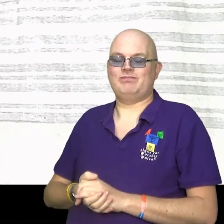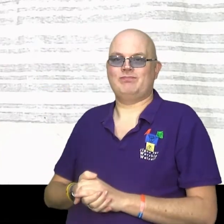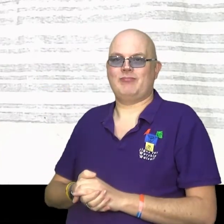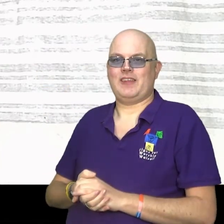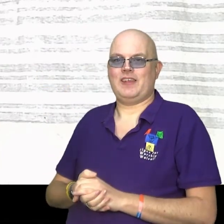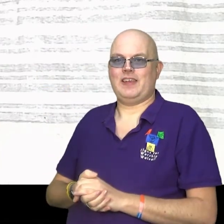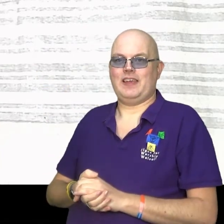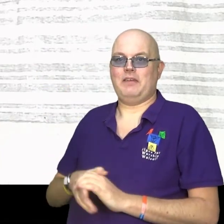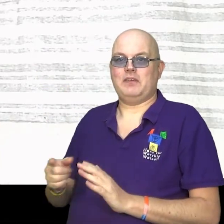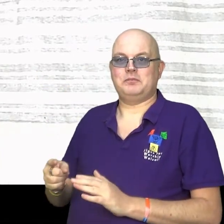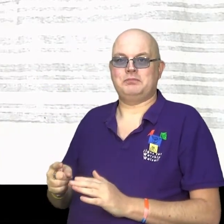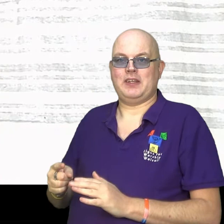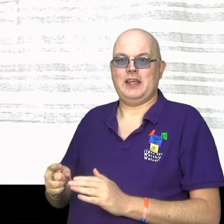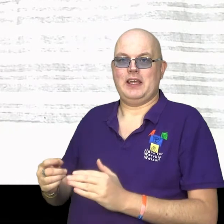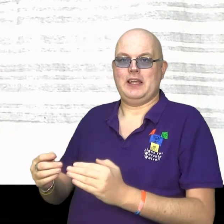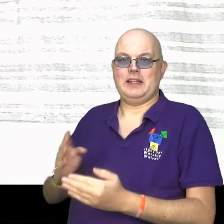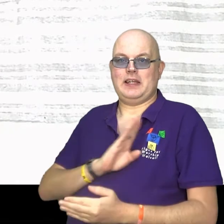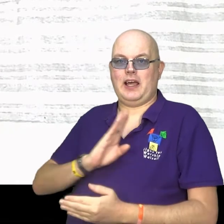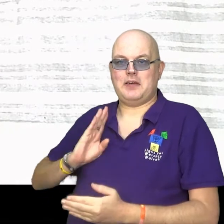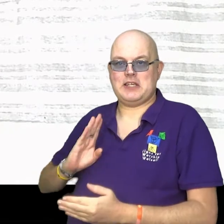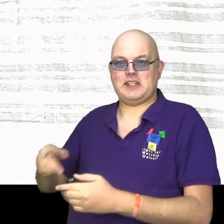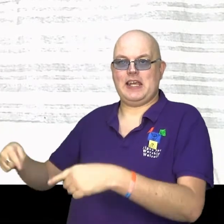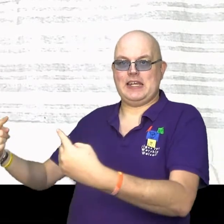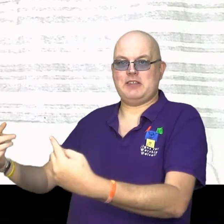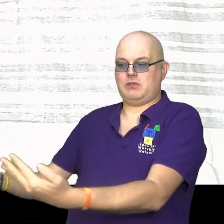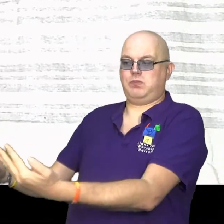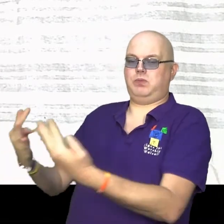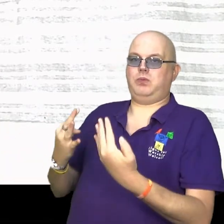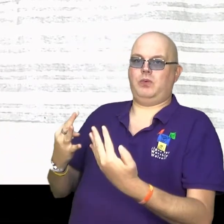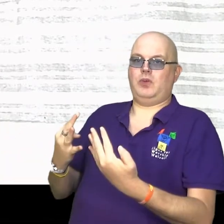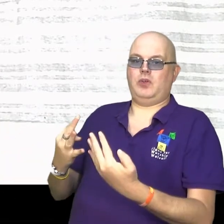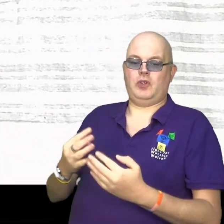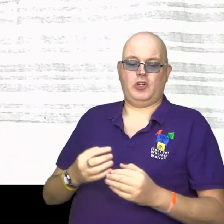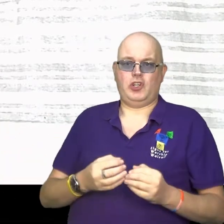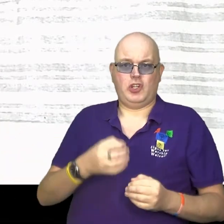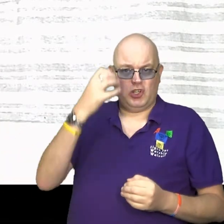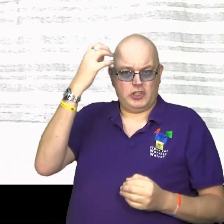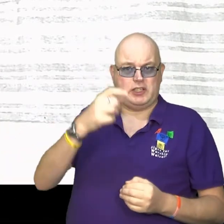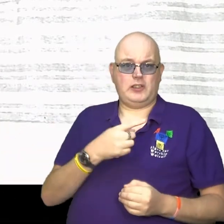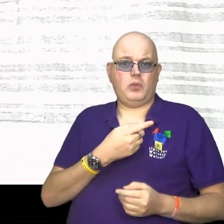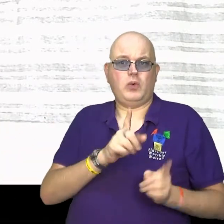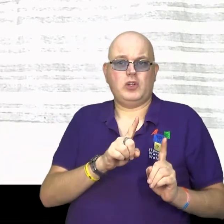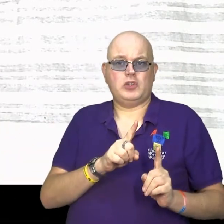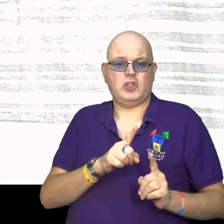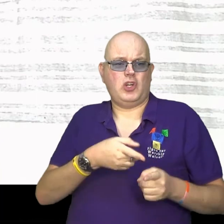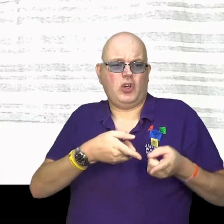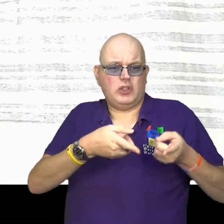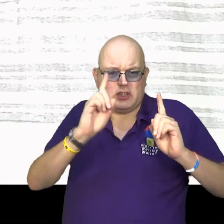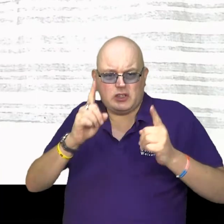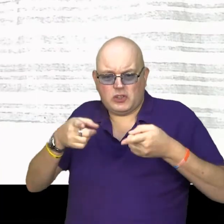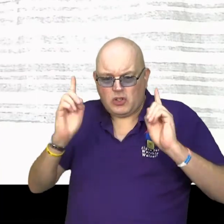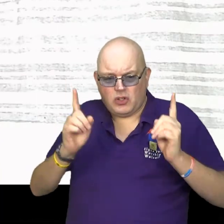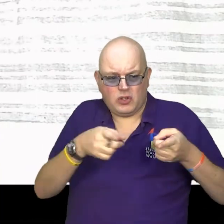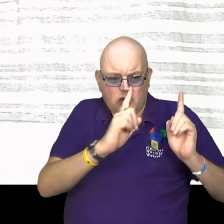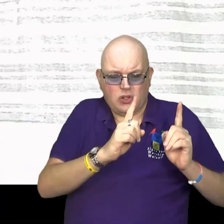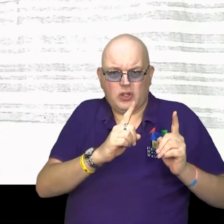Medes and the Persians are right at the gate. They're right there. And what is the king doing? He's called in all the nobles and